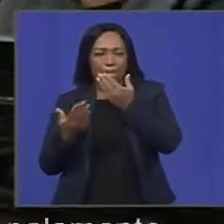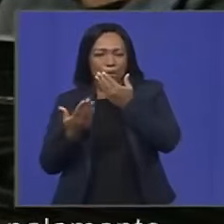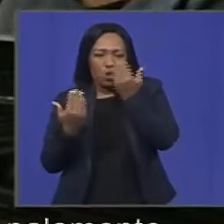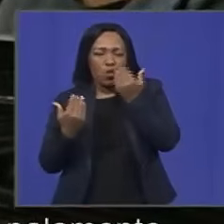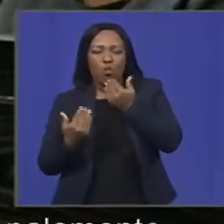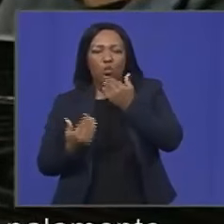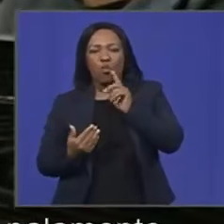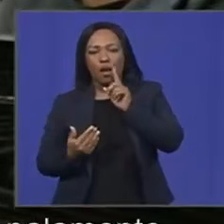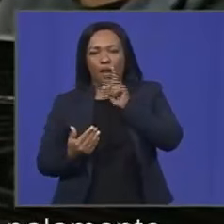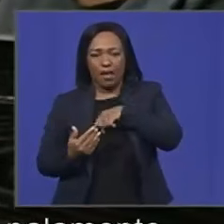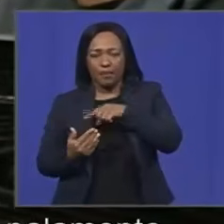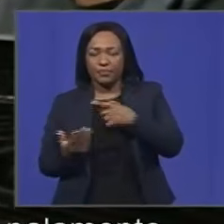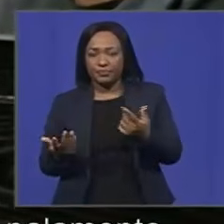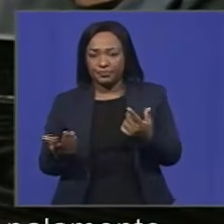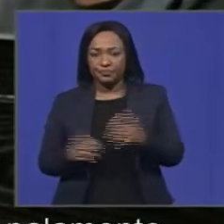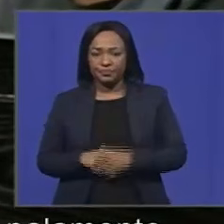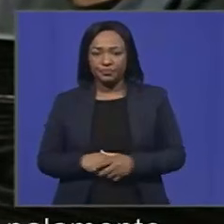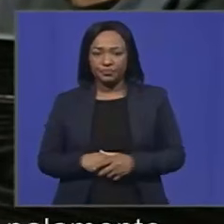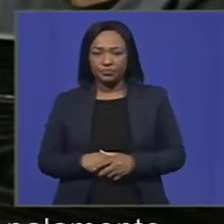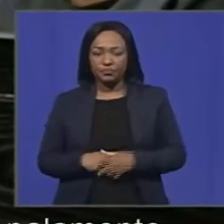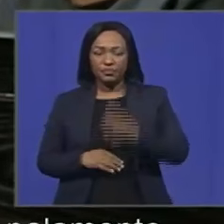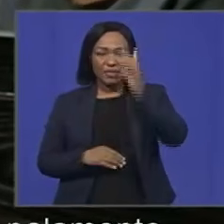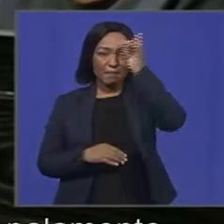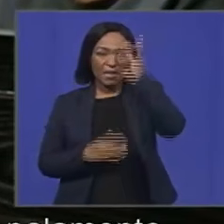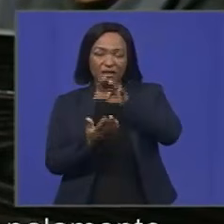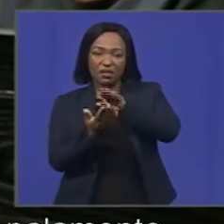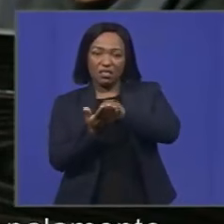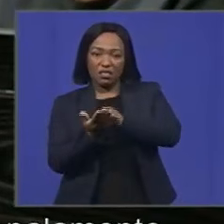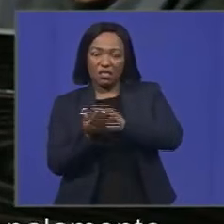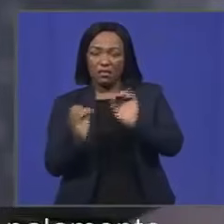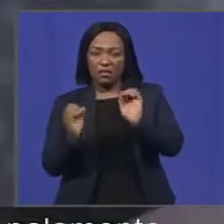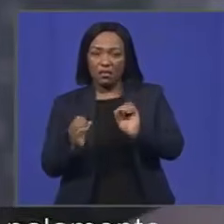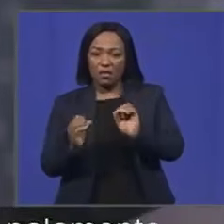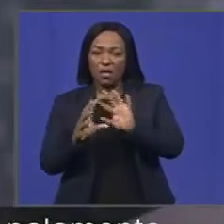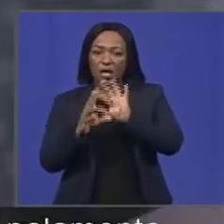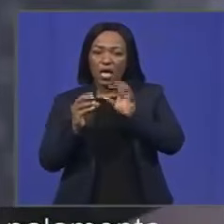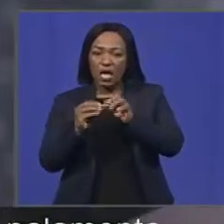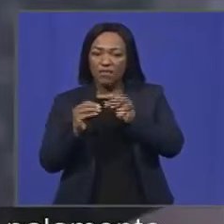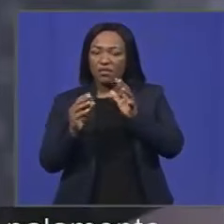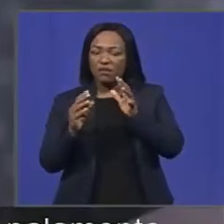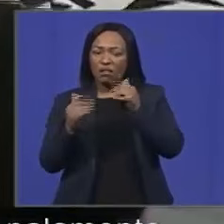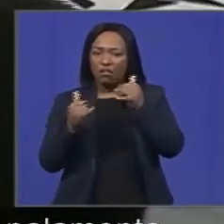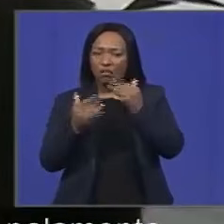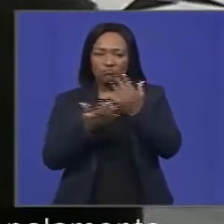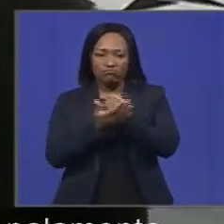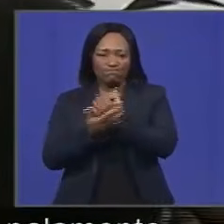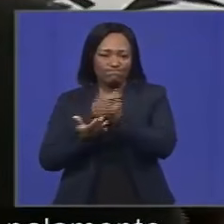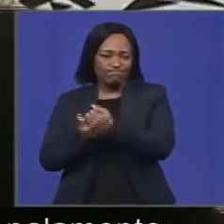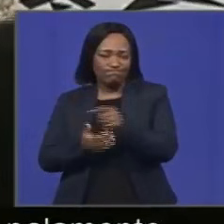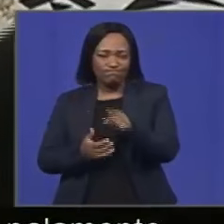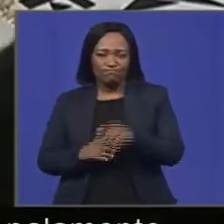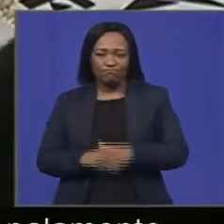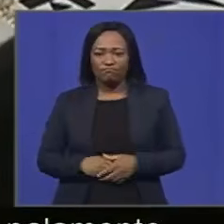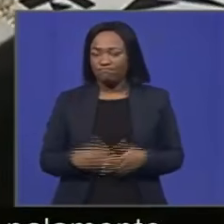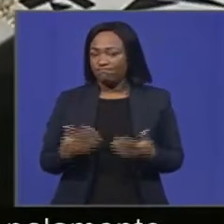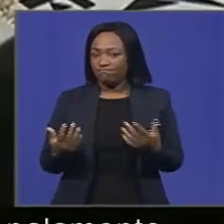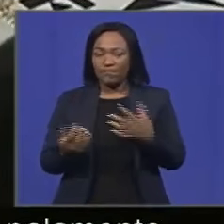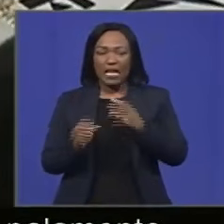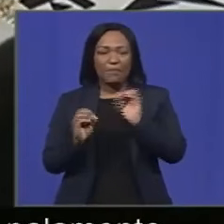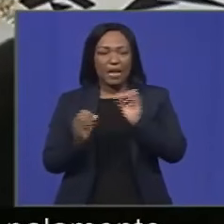lying. Ga go a kwalwa metsotso ya kopano eo le megala yotlhe e ne ya tsewa. Se se raya gore ga gona